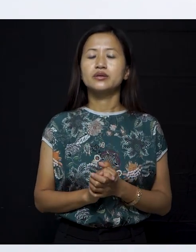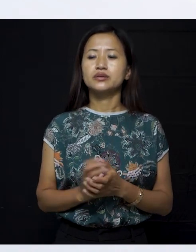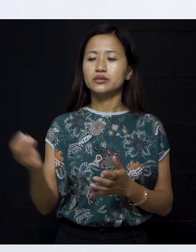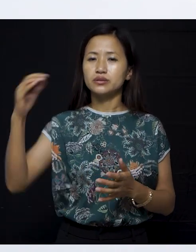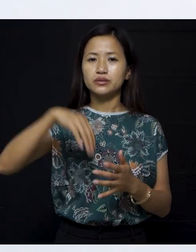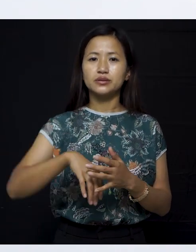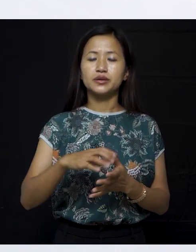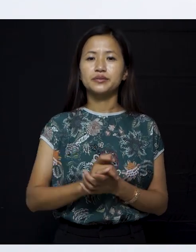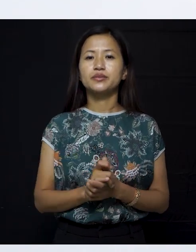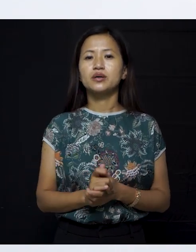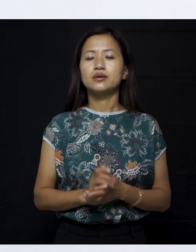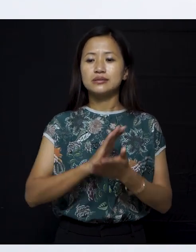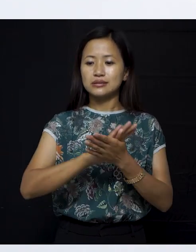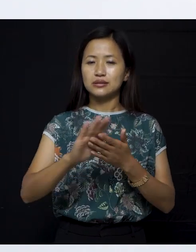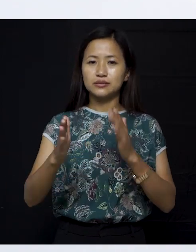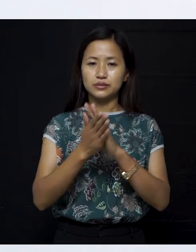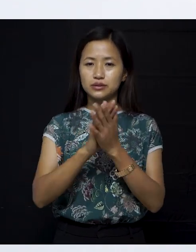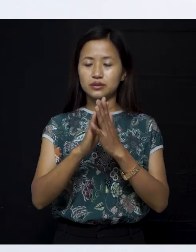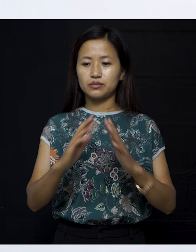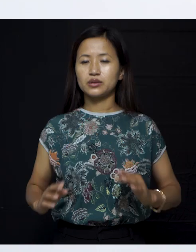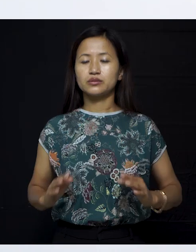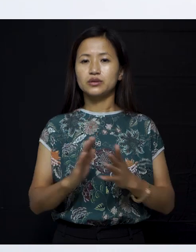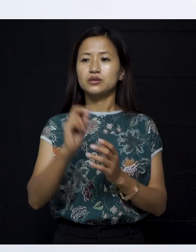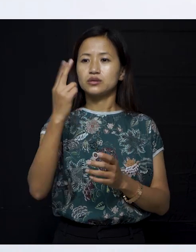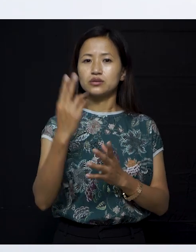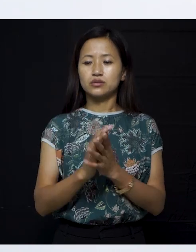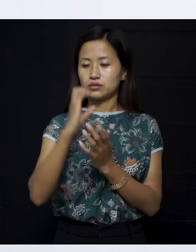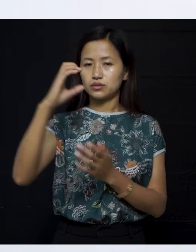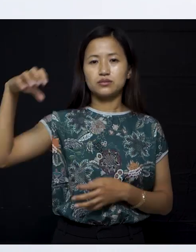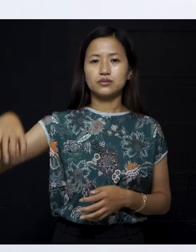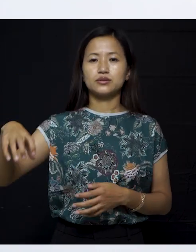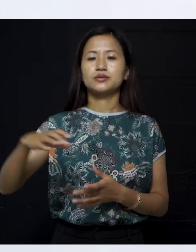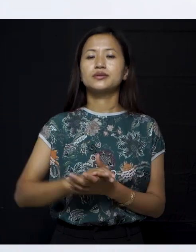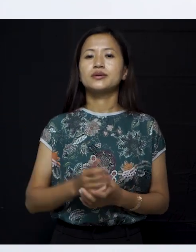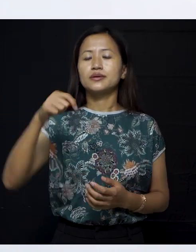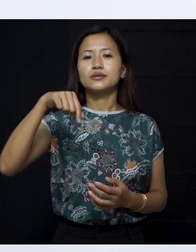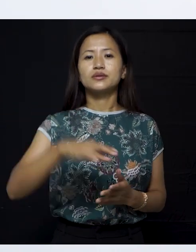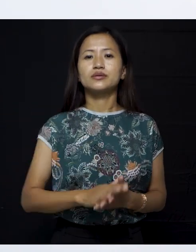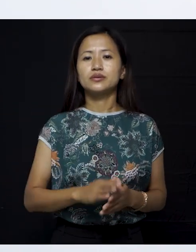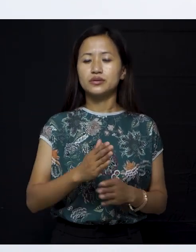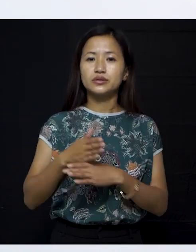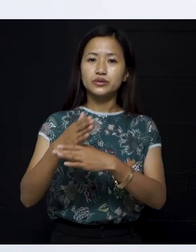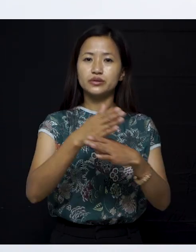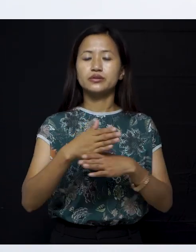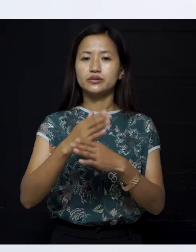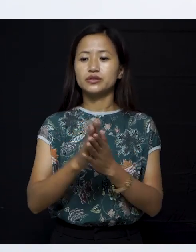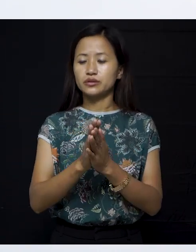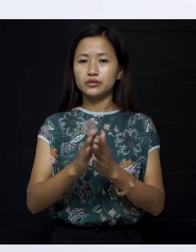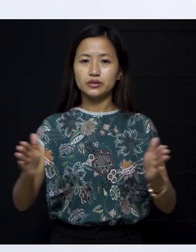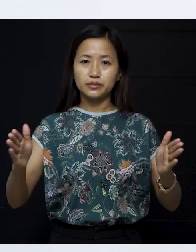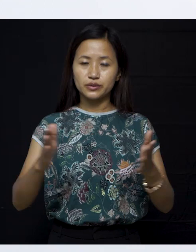the United Nations declared peace among these two countries, and now they are sharing their separate